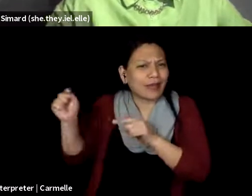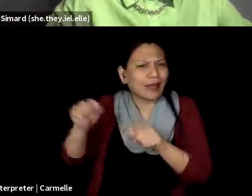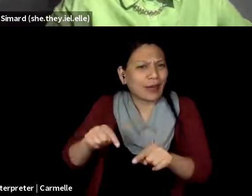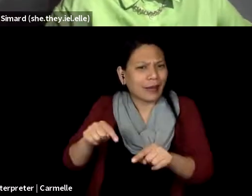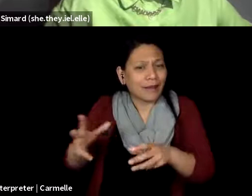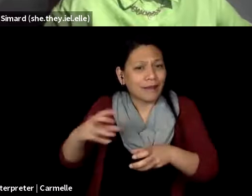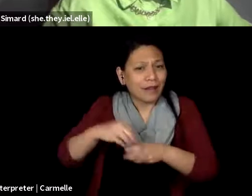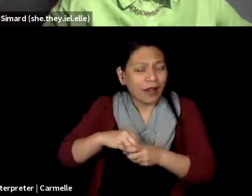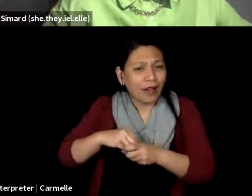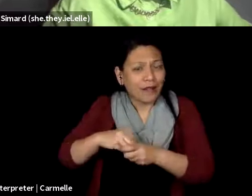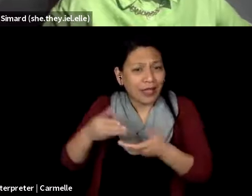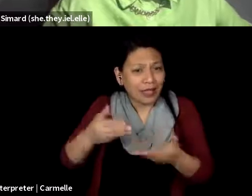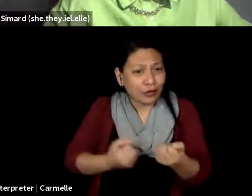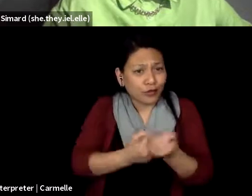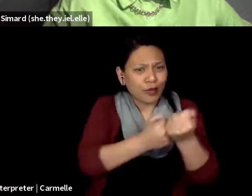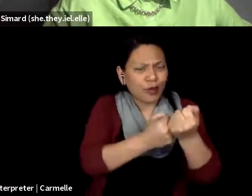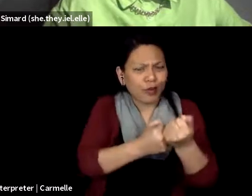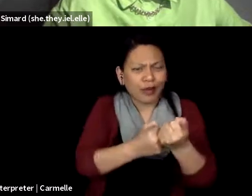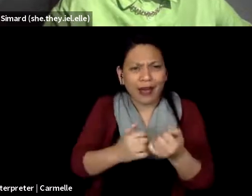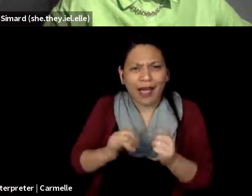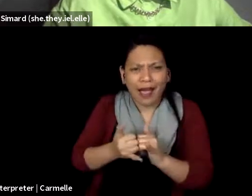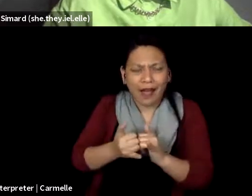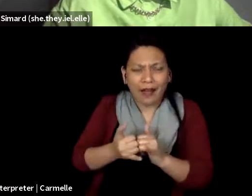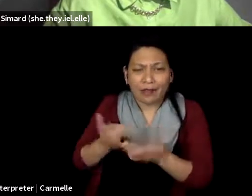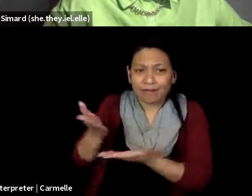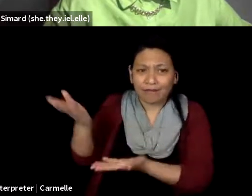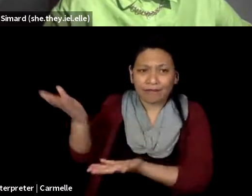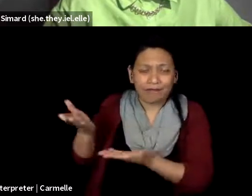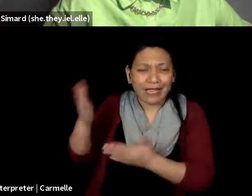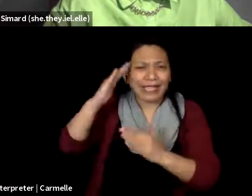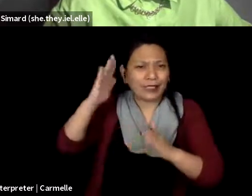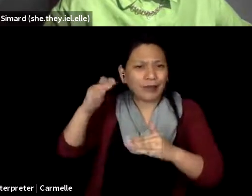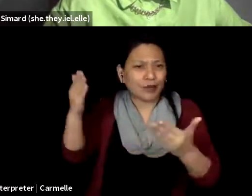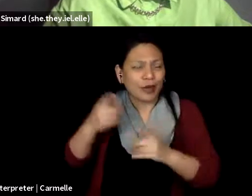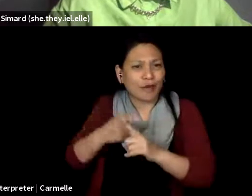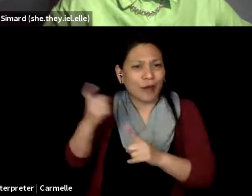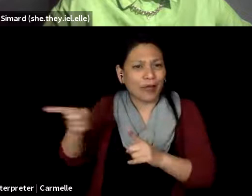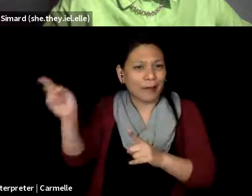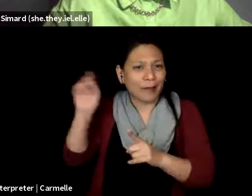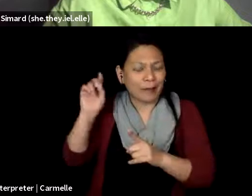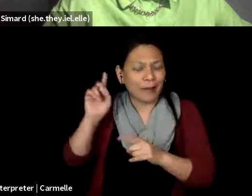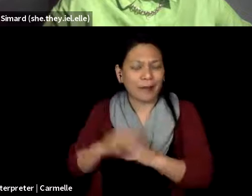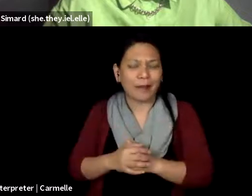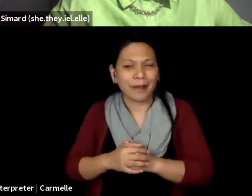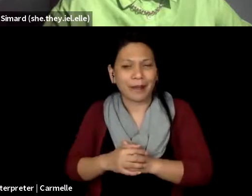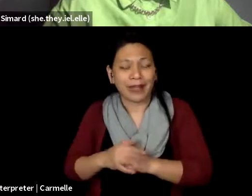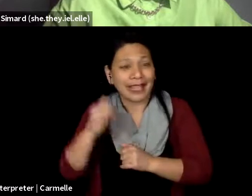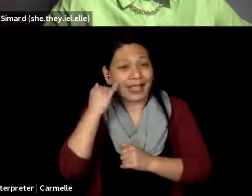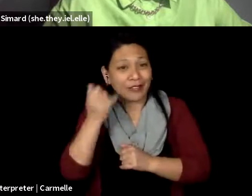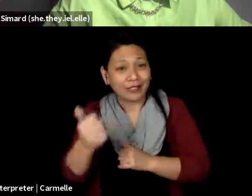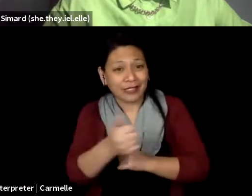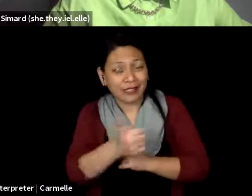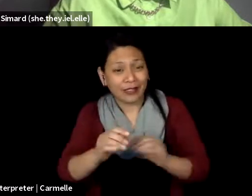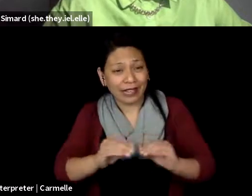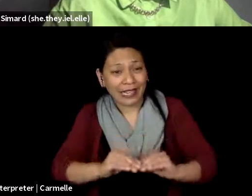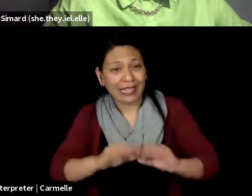you? And go from there. If you can clearly articulate your wants and your needs, you can like call